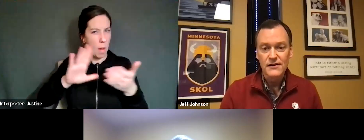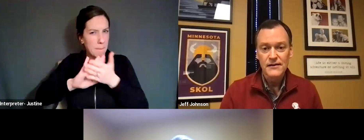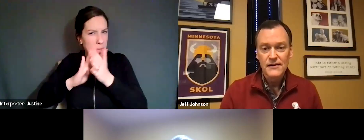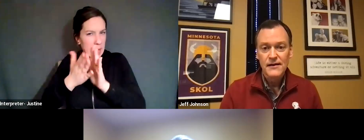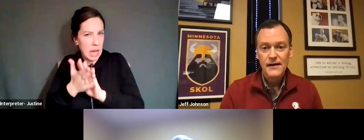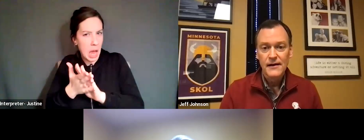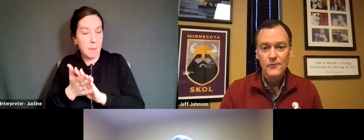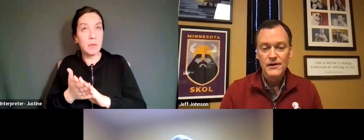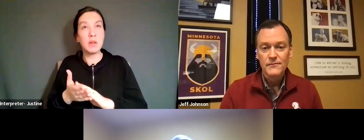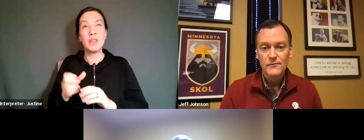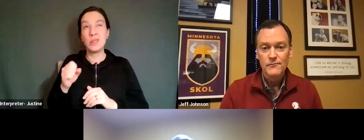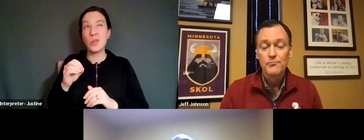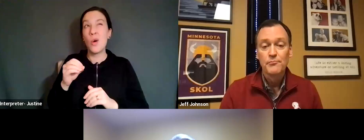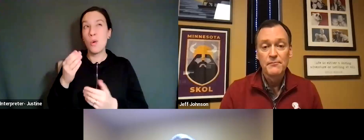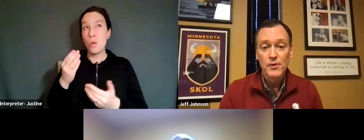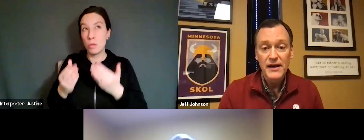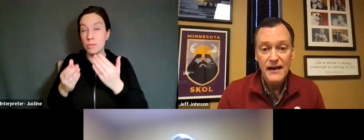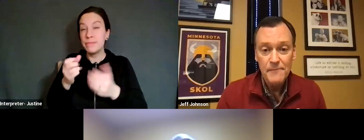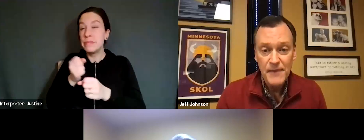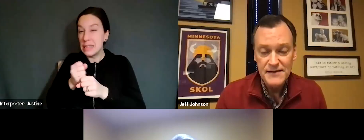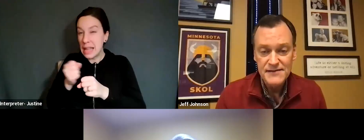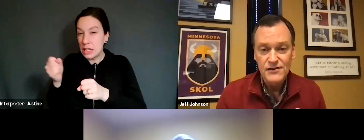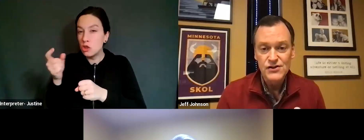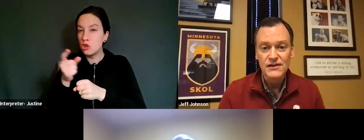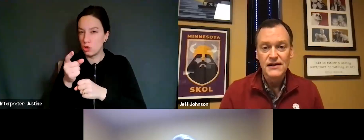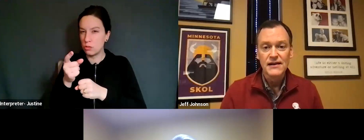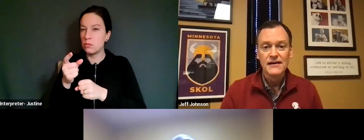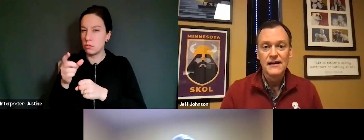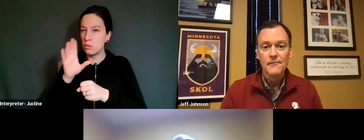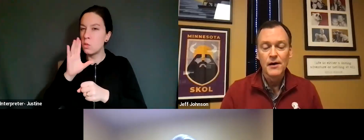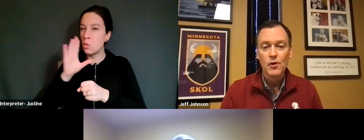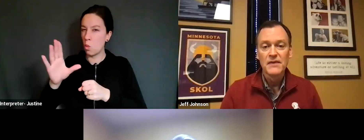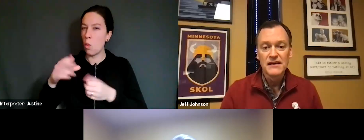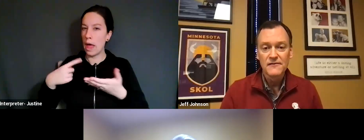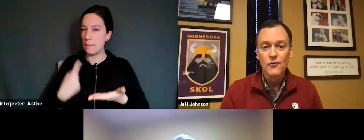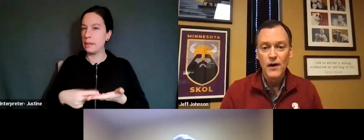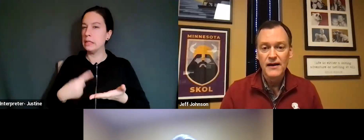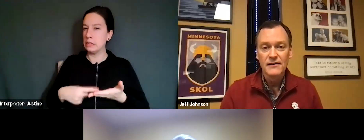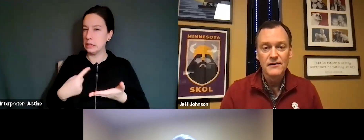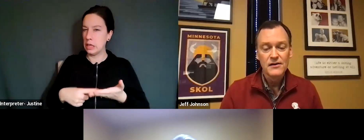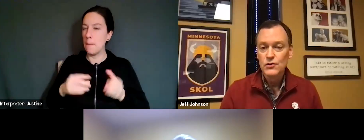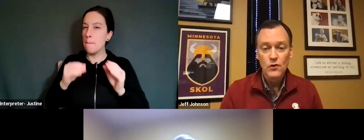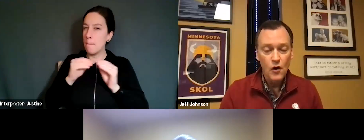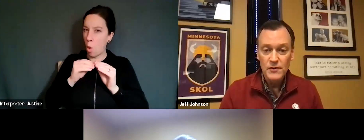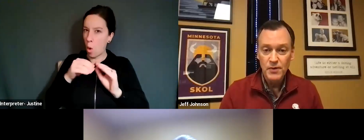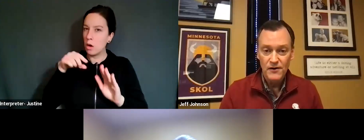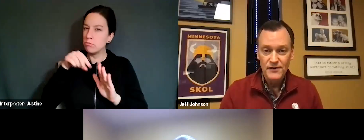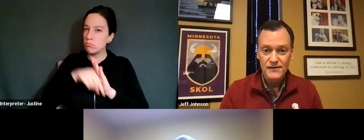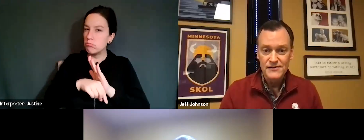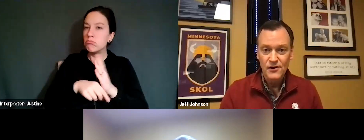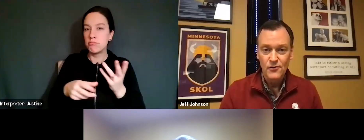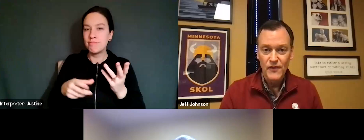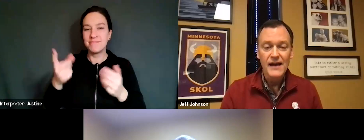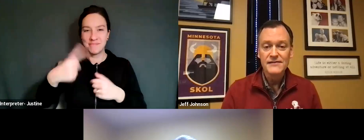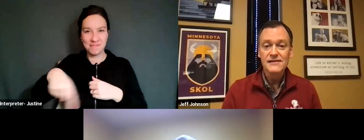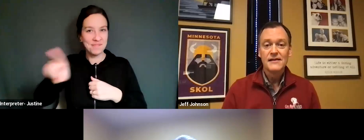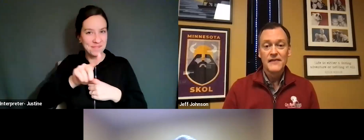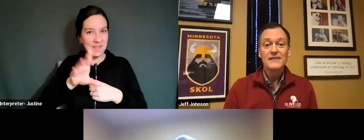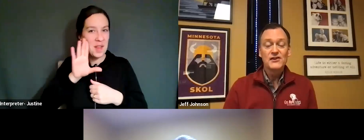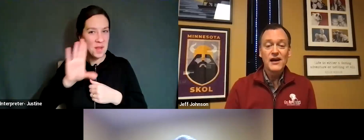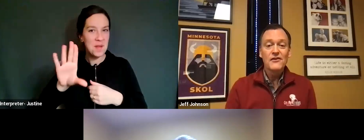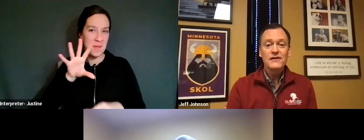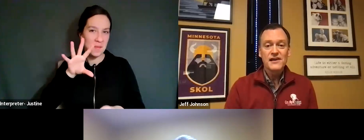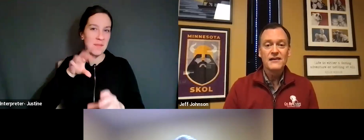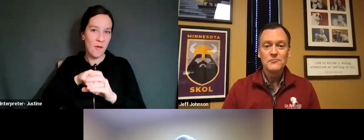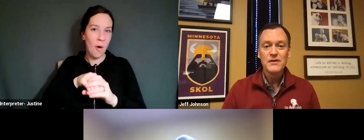to start, we're going to be bringing up that discussion in a more meaningful way, and you will all be part of it. So